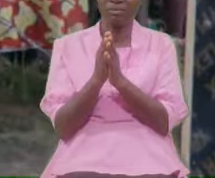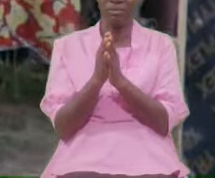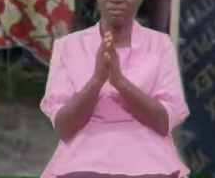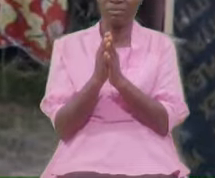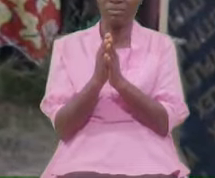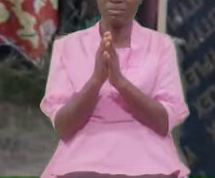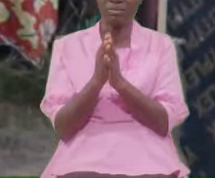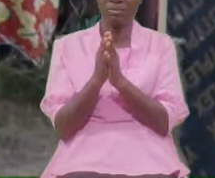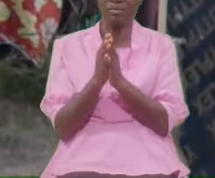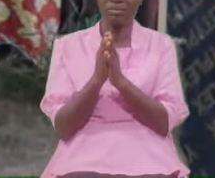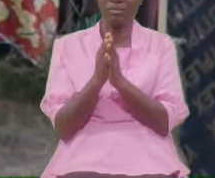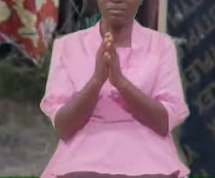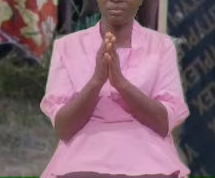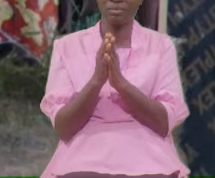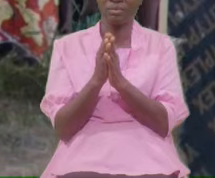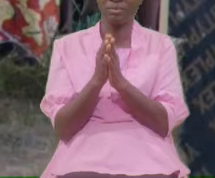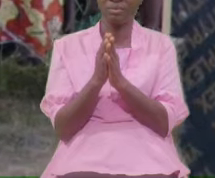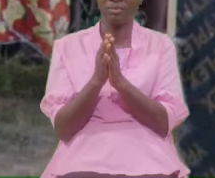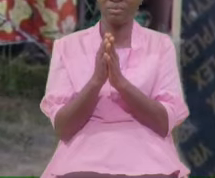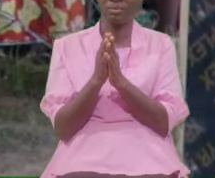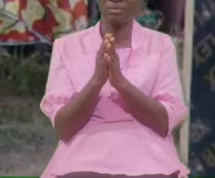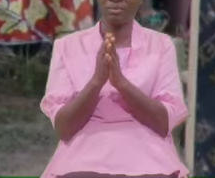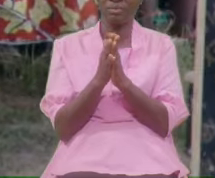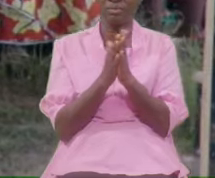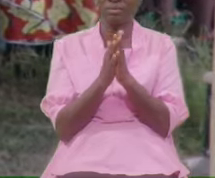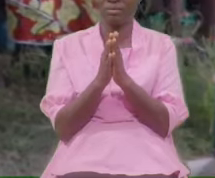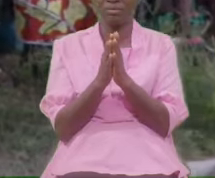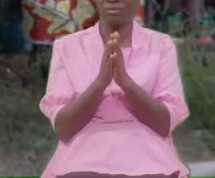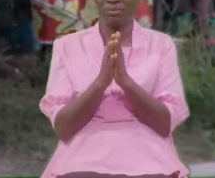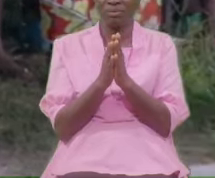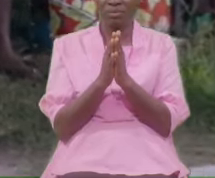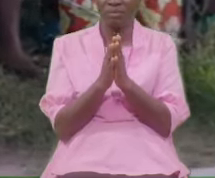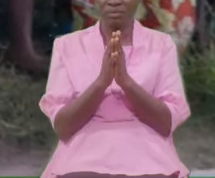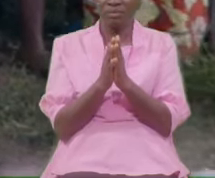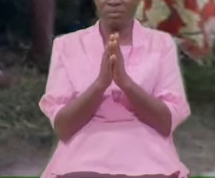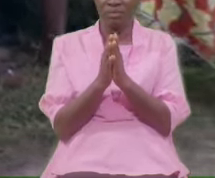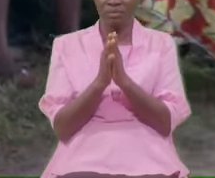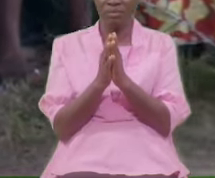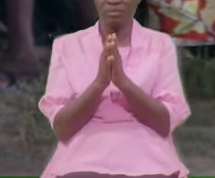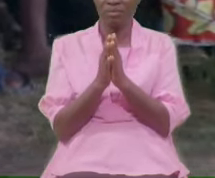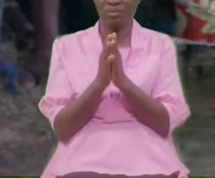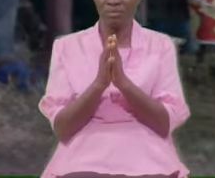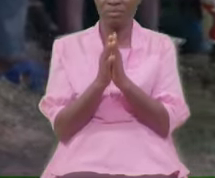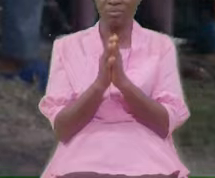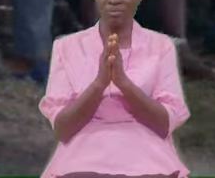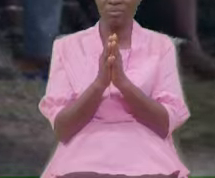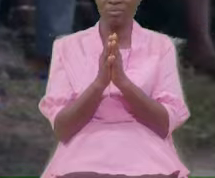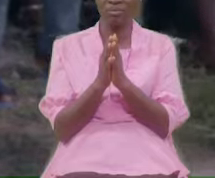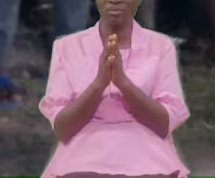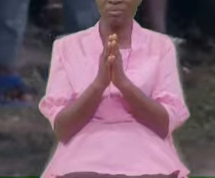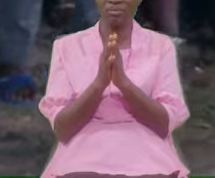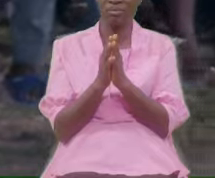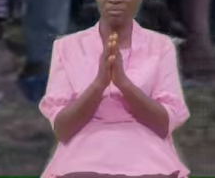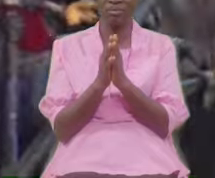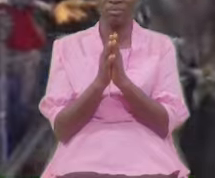grasya Hesus akong isulti ng ikaw akong ginoo akong